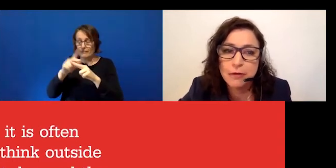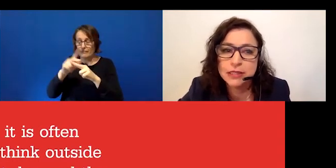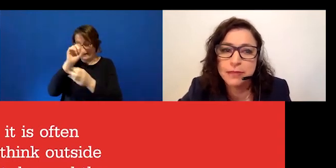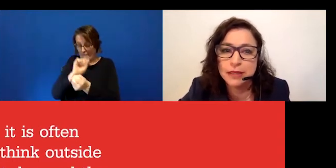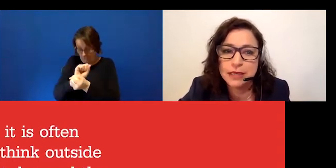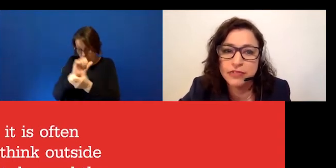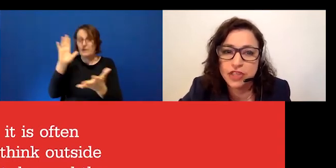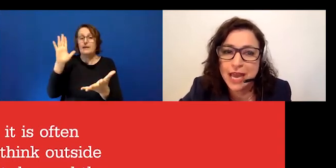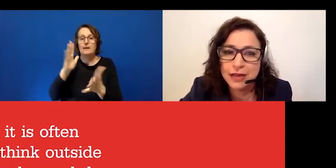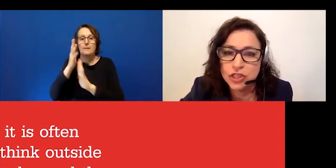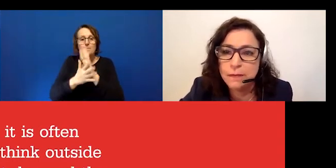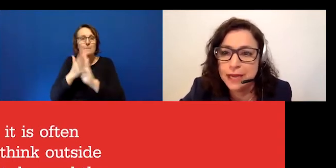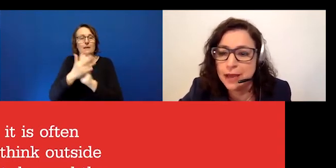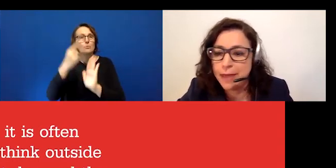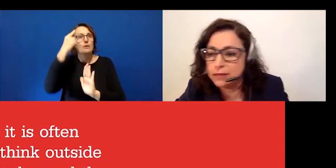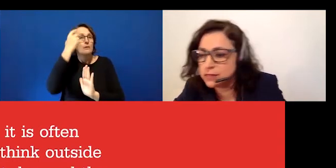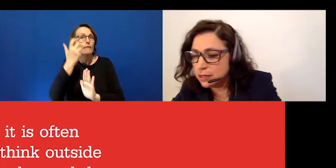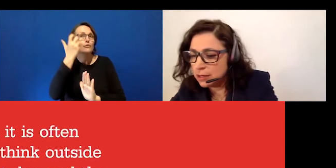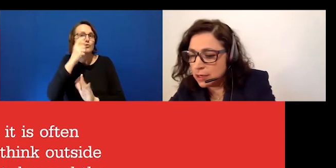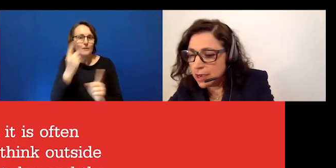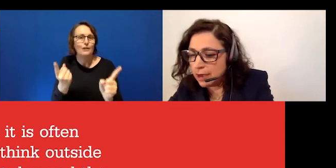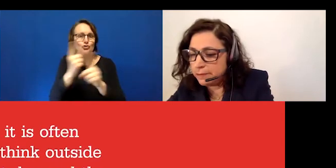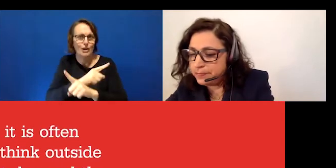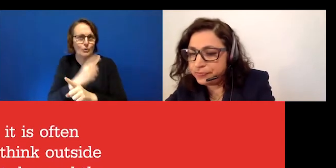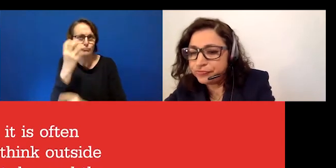the possibilities for change can be immense."